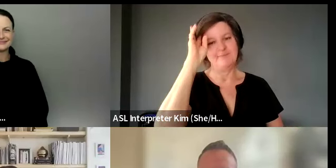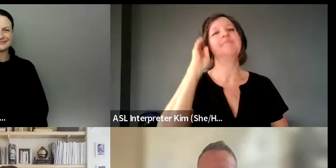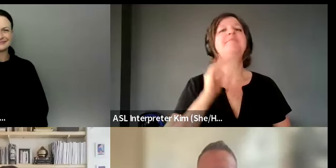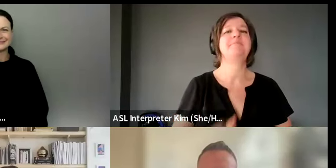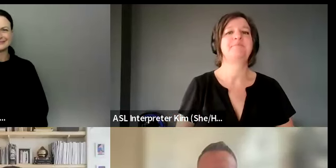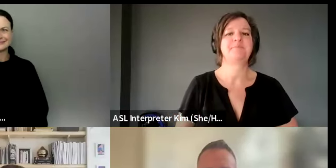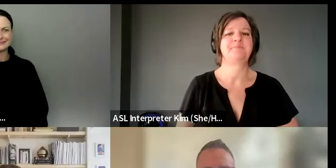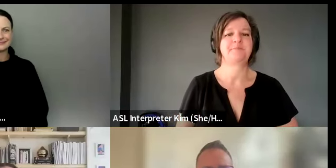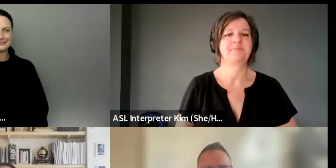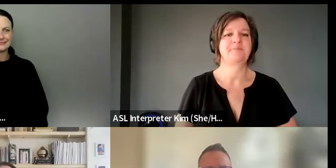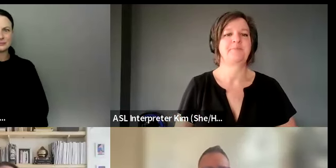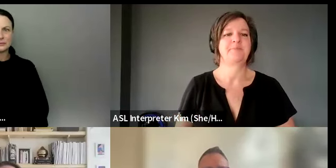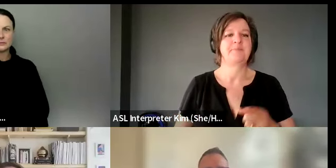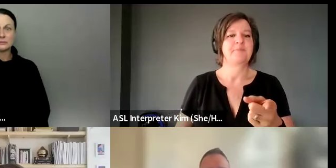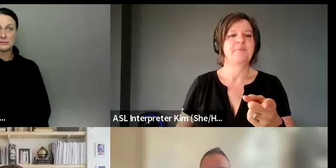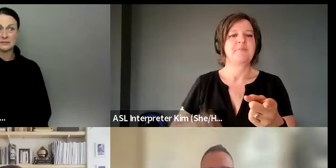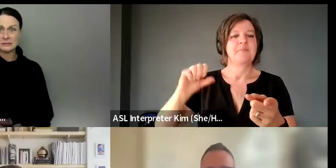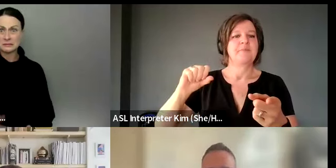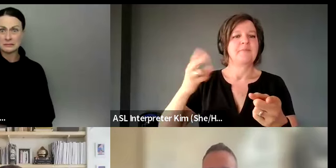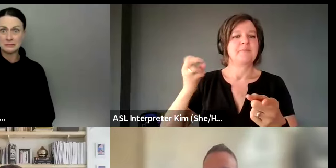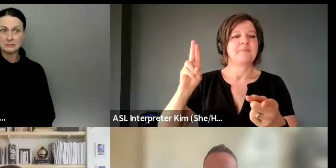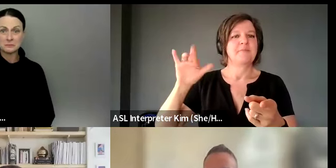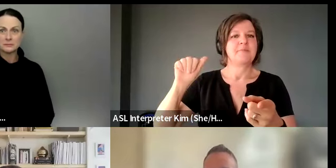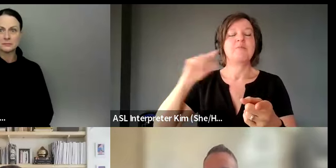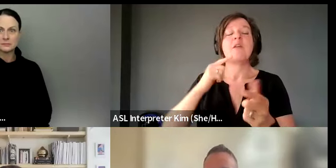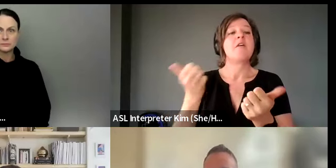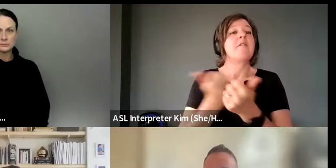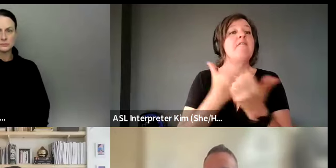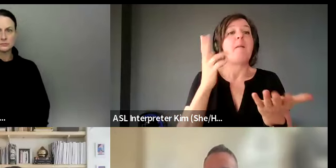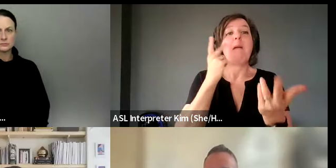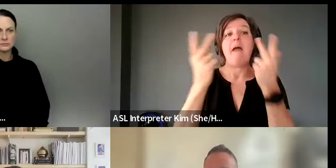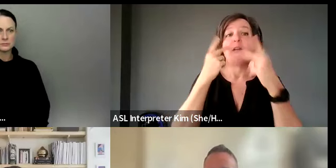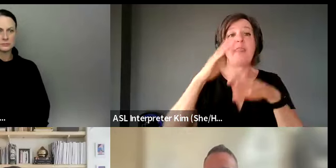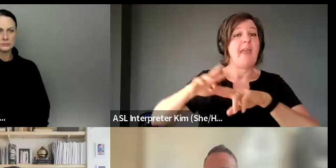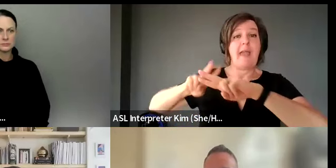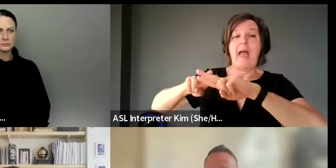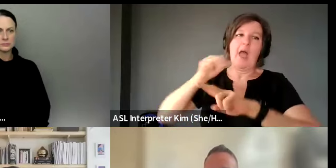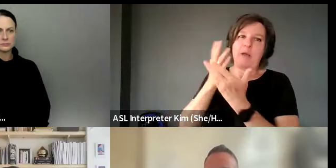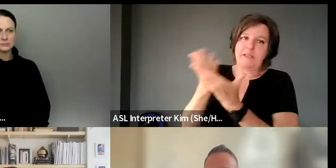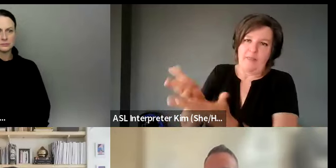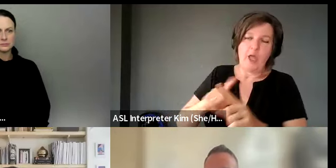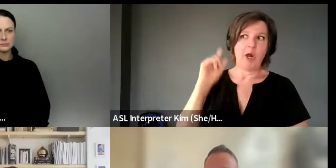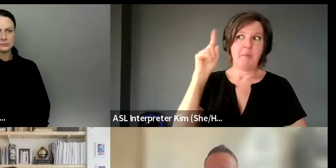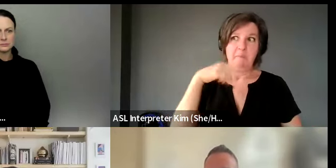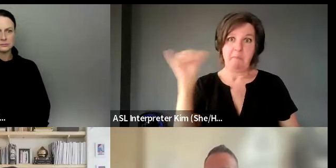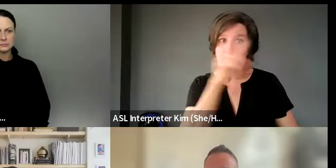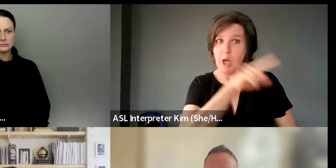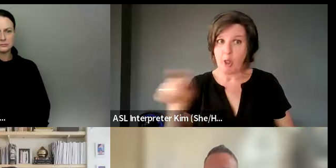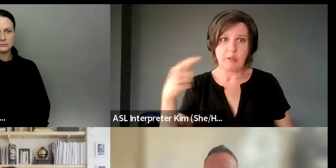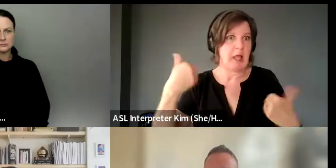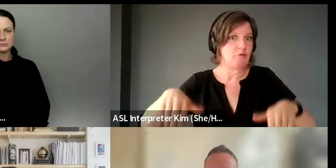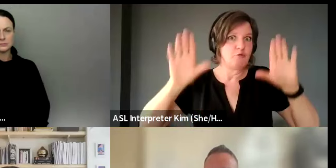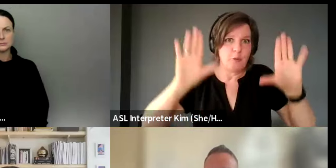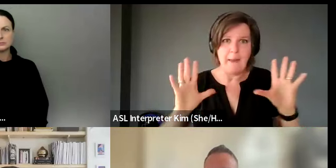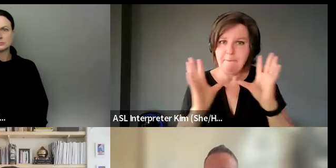Maybe, from everything I saw on Slack, since I wasn't there, it looked like you had some really great meetings and